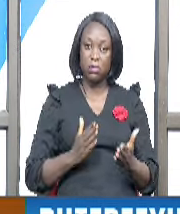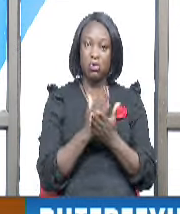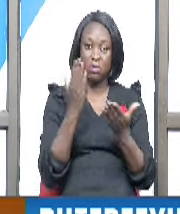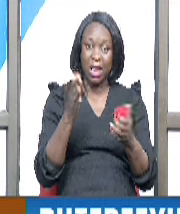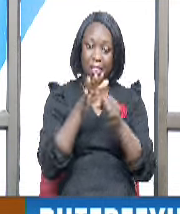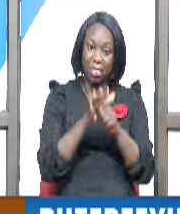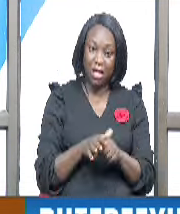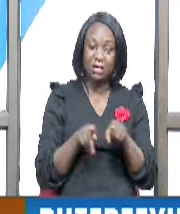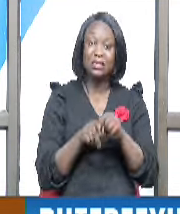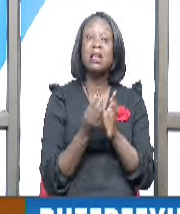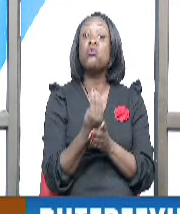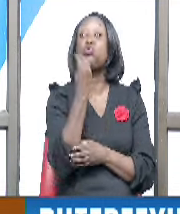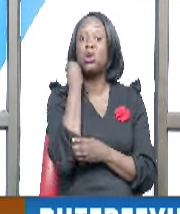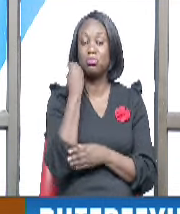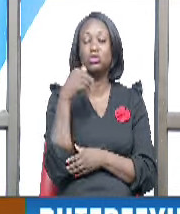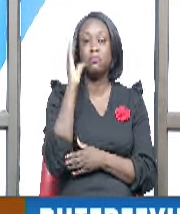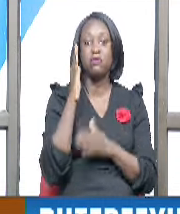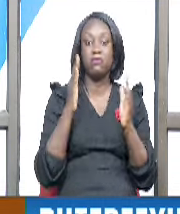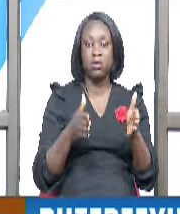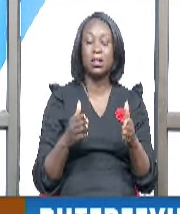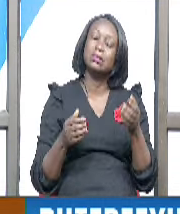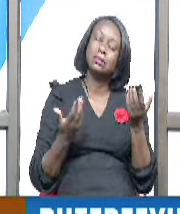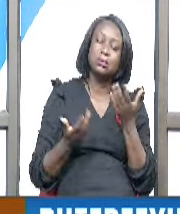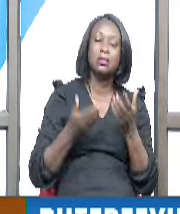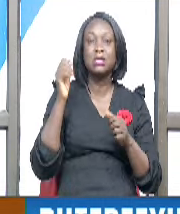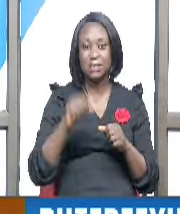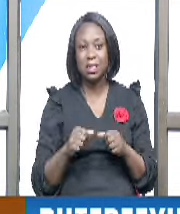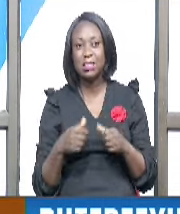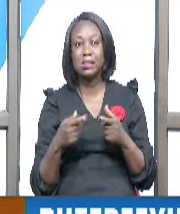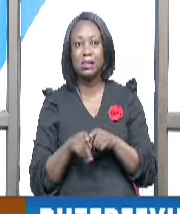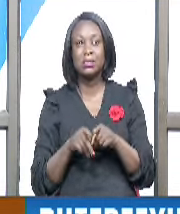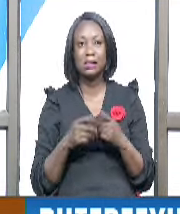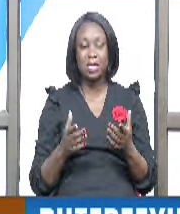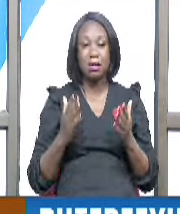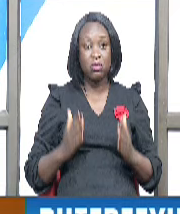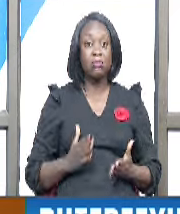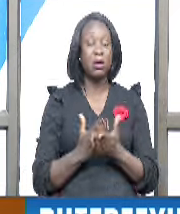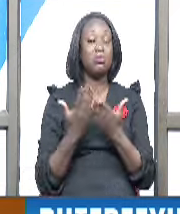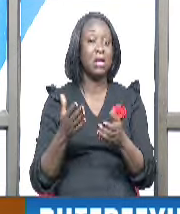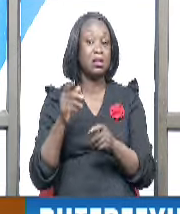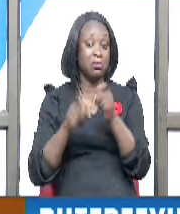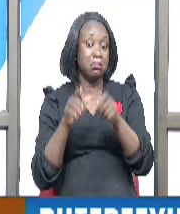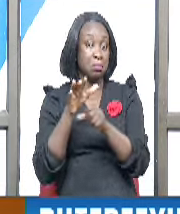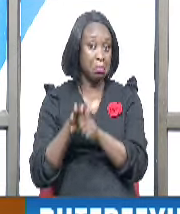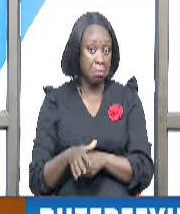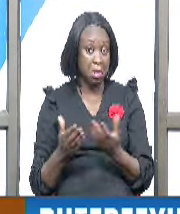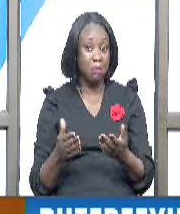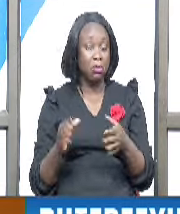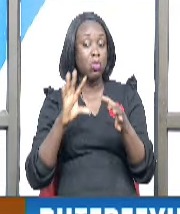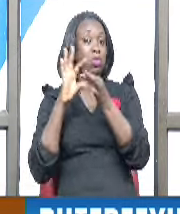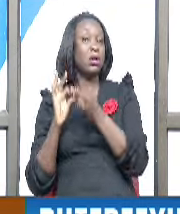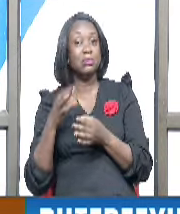and corruption. And yes, that does include violations against the human rights of people in the LGBTQ